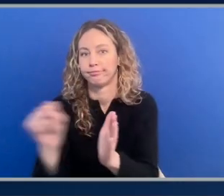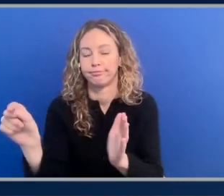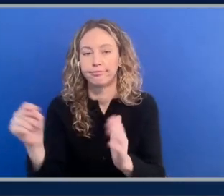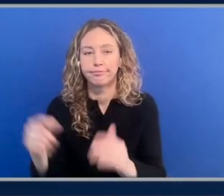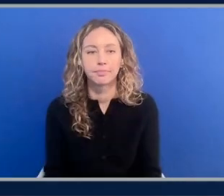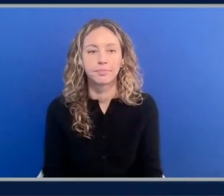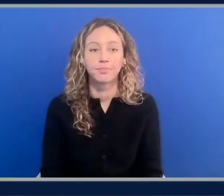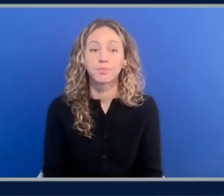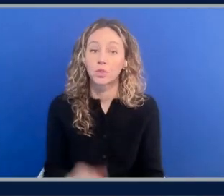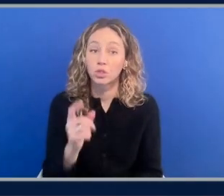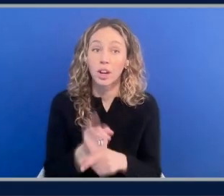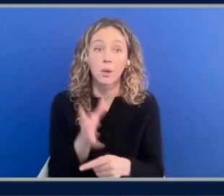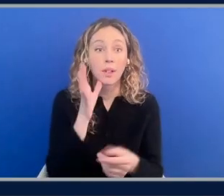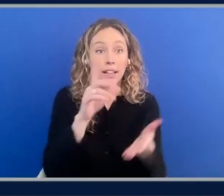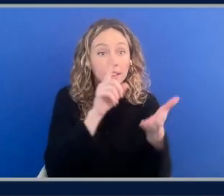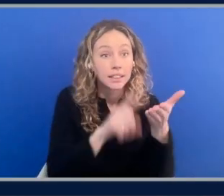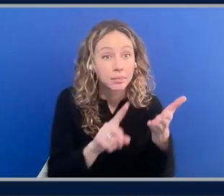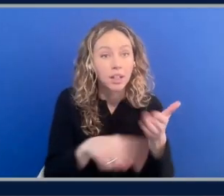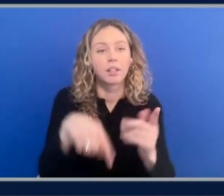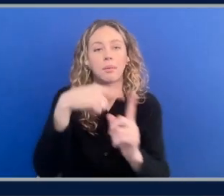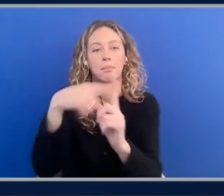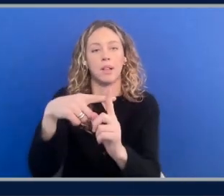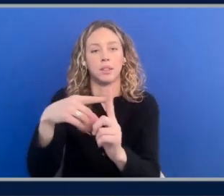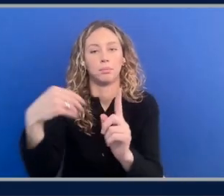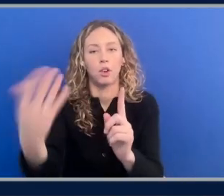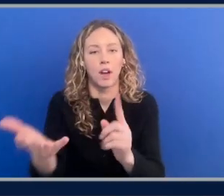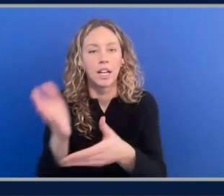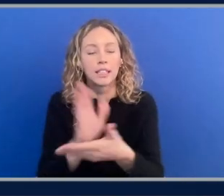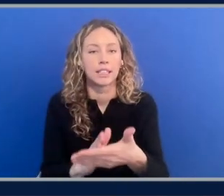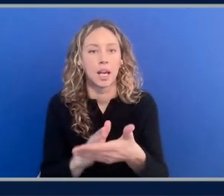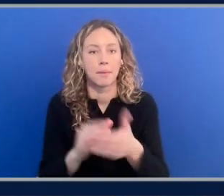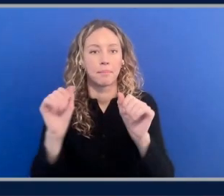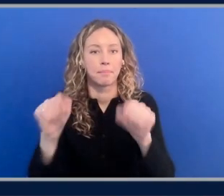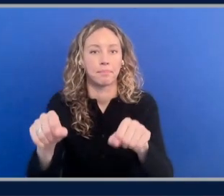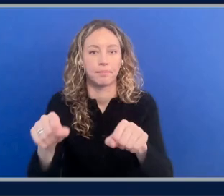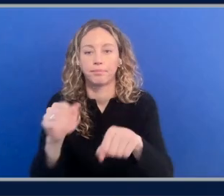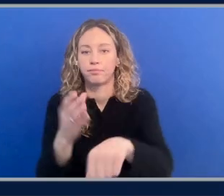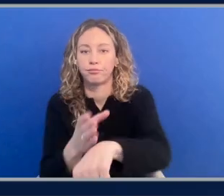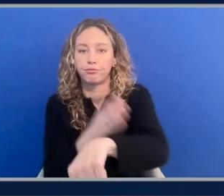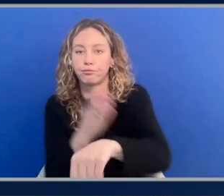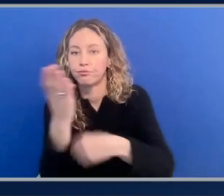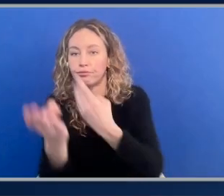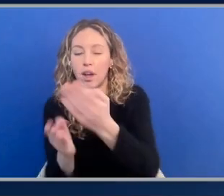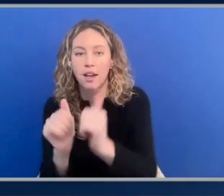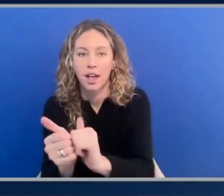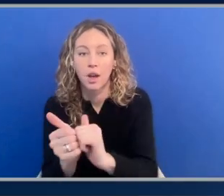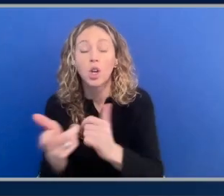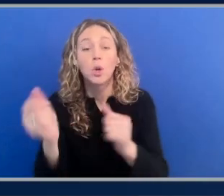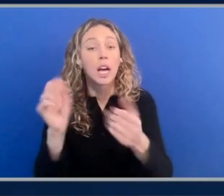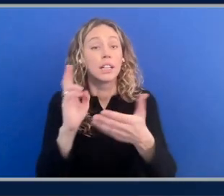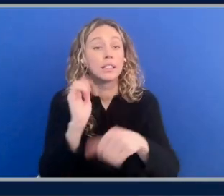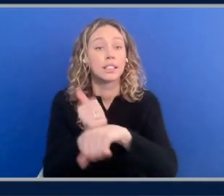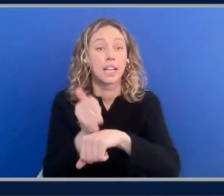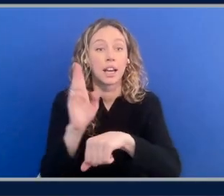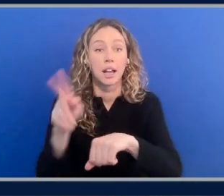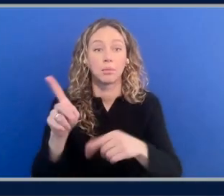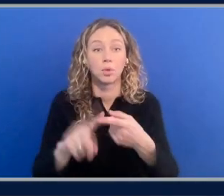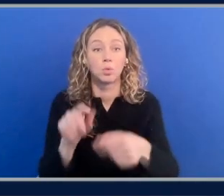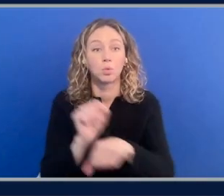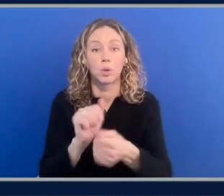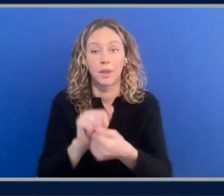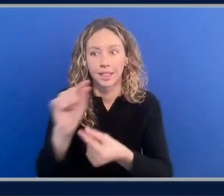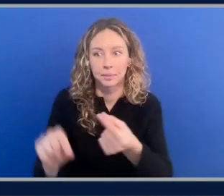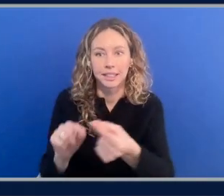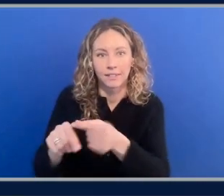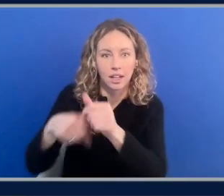going to inspect, and it's going to give you some remediation advice on how to deal with that. You can even set it up to work with specific compliance frameworks. So a